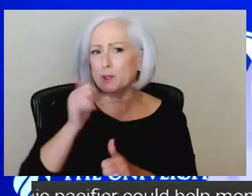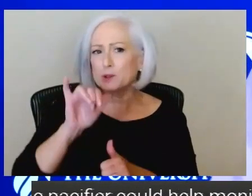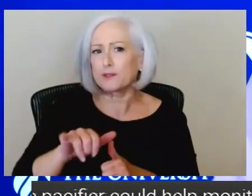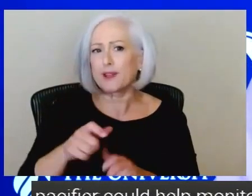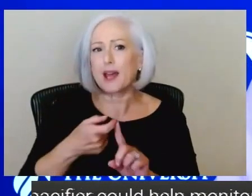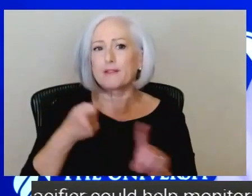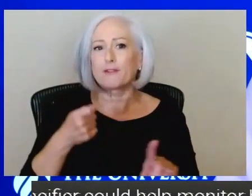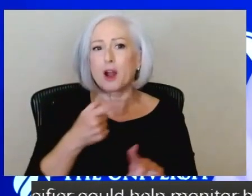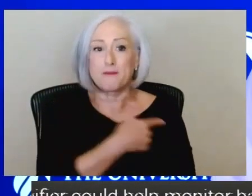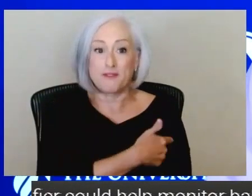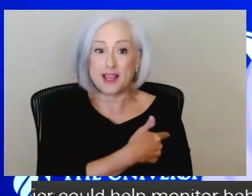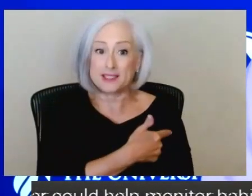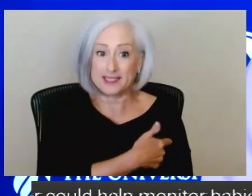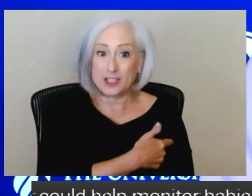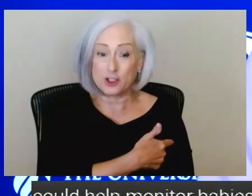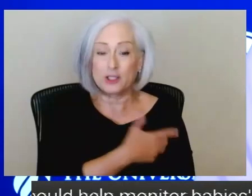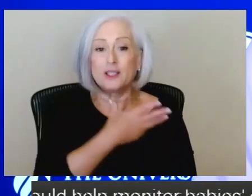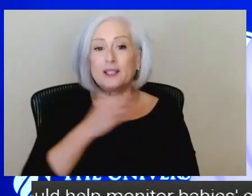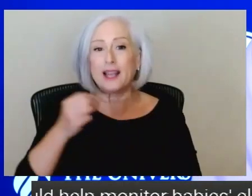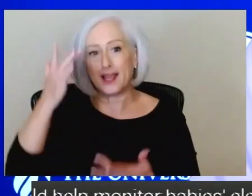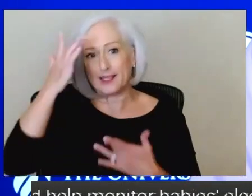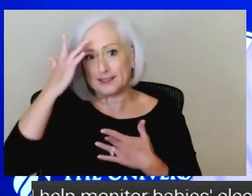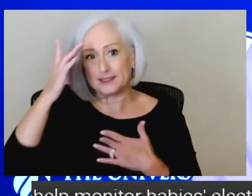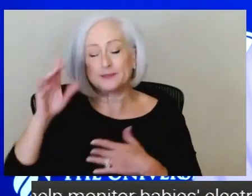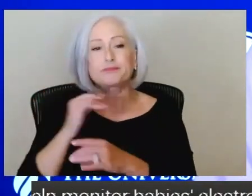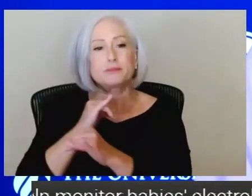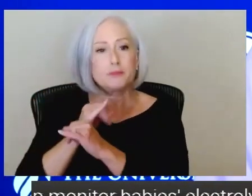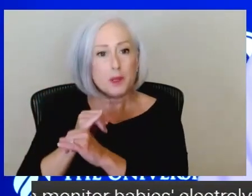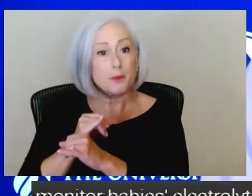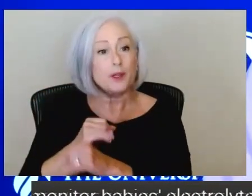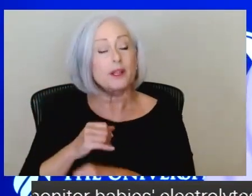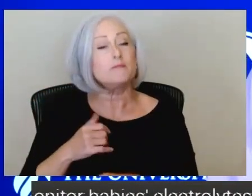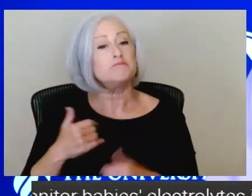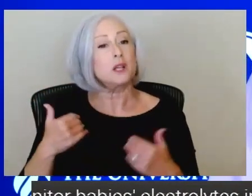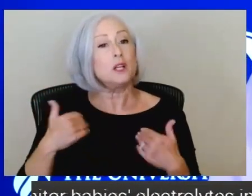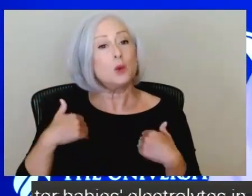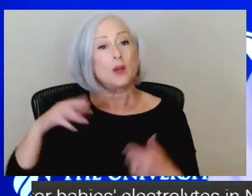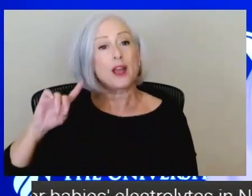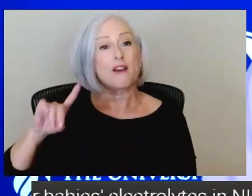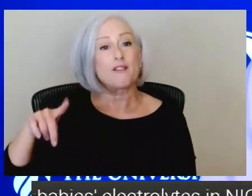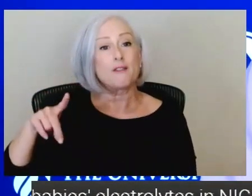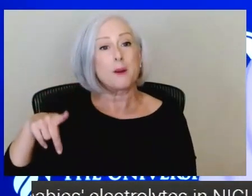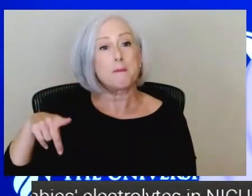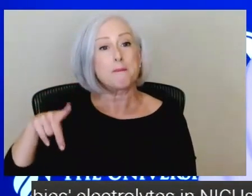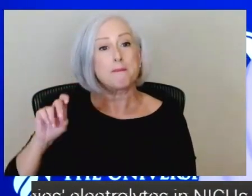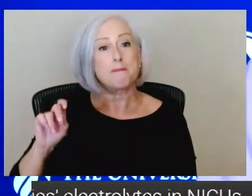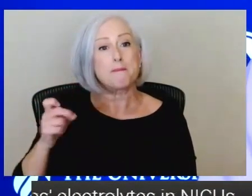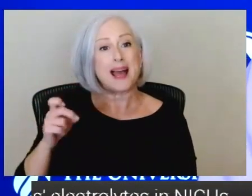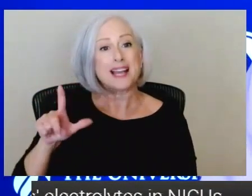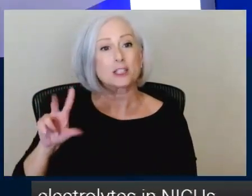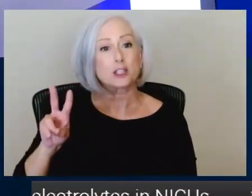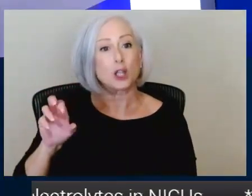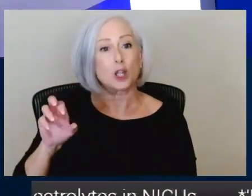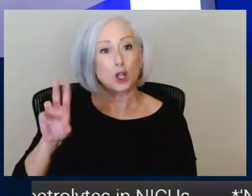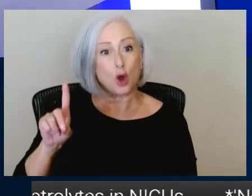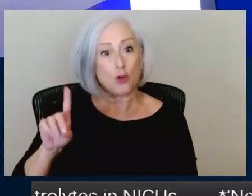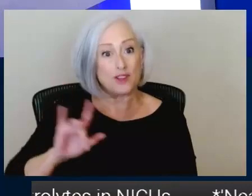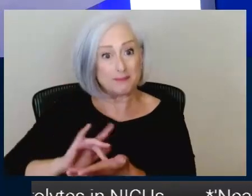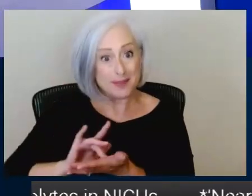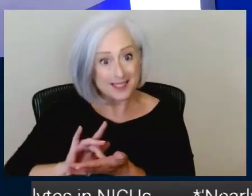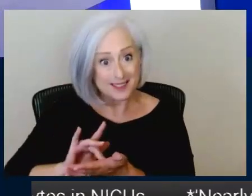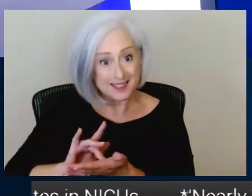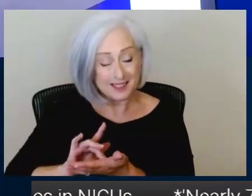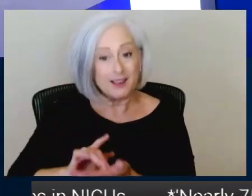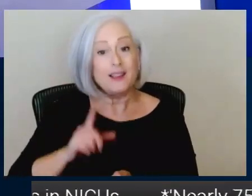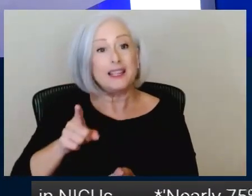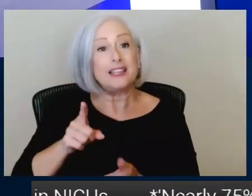know that you have Paxlovid. So if you have symptoms, please get tested early, get on Paxlovid early. These will all help reduce your chance of going to the hospital.